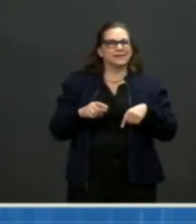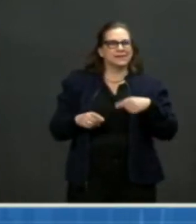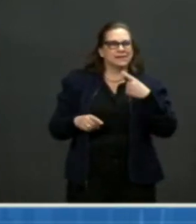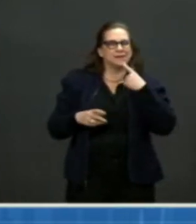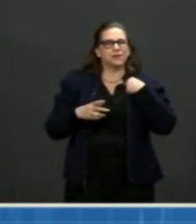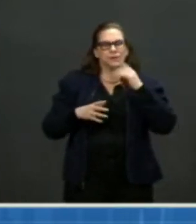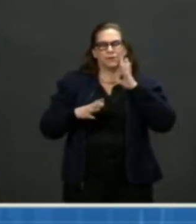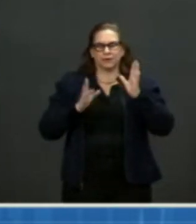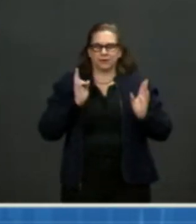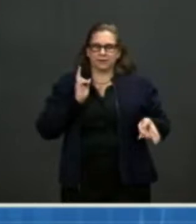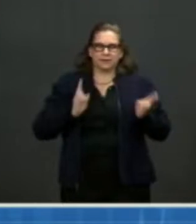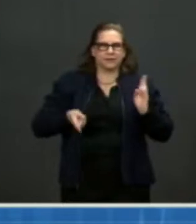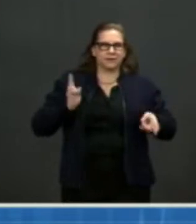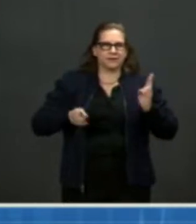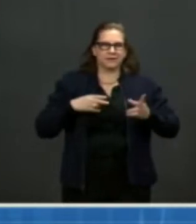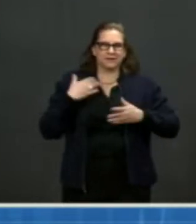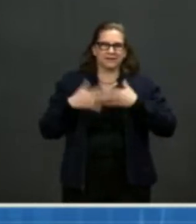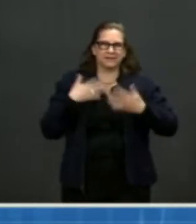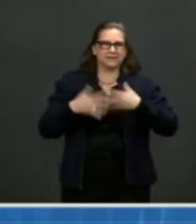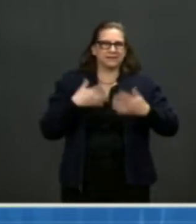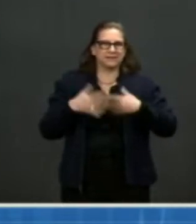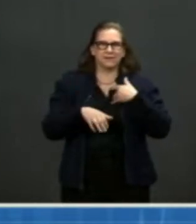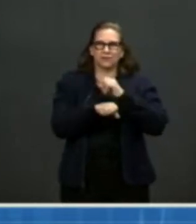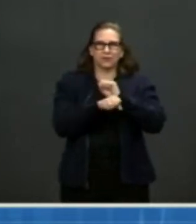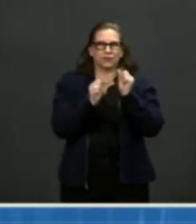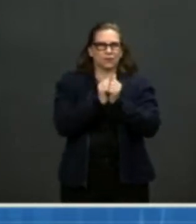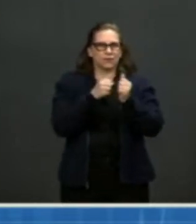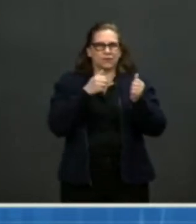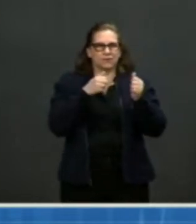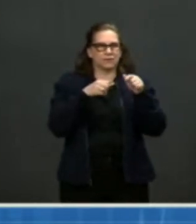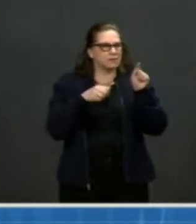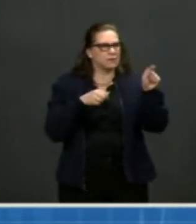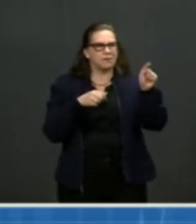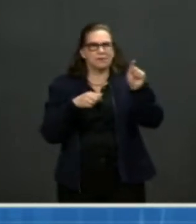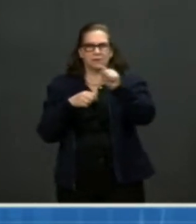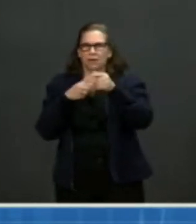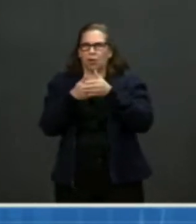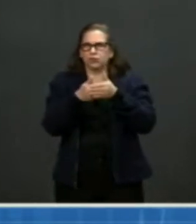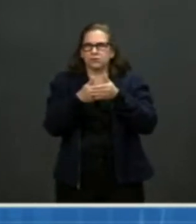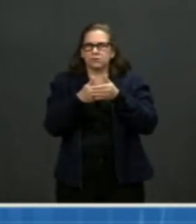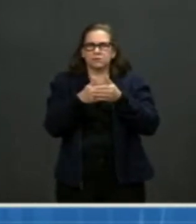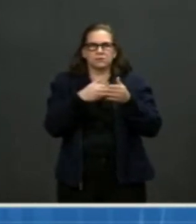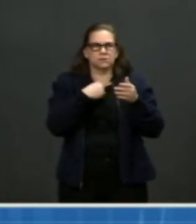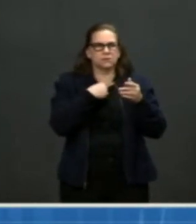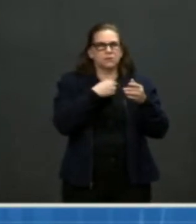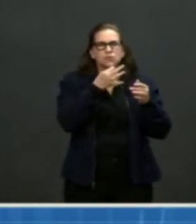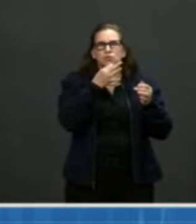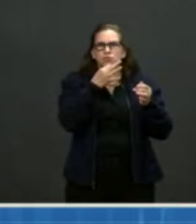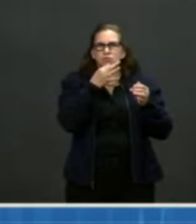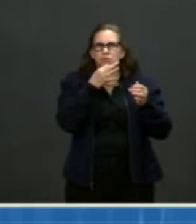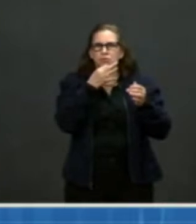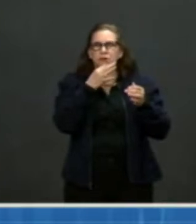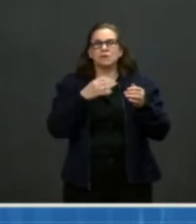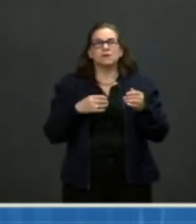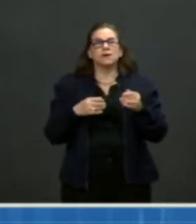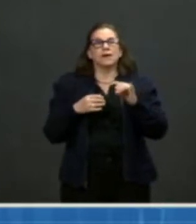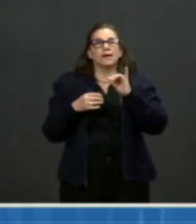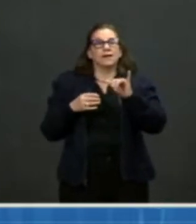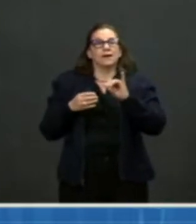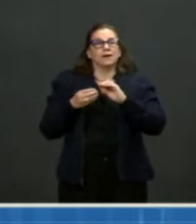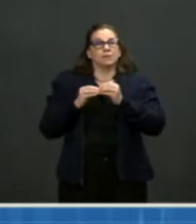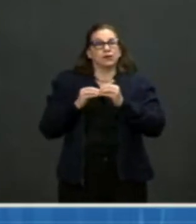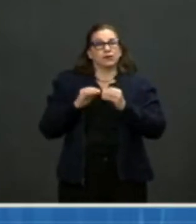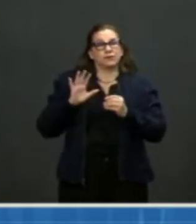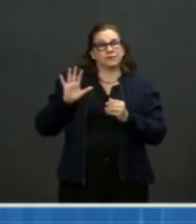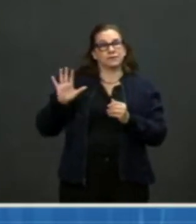closely. I don't think, I wouldn't signal to you that they're going to be far away from the numbers that they have projected